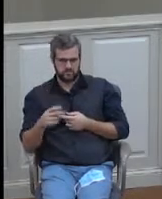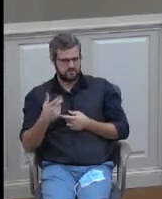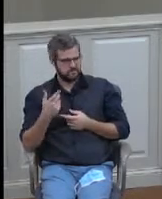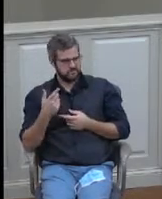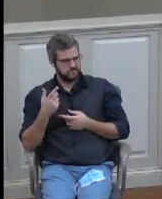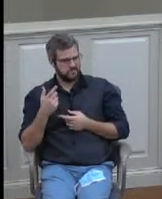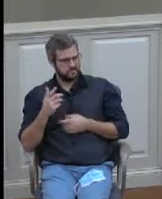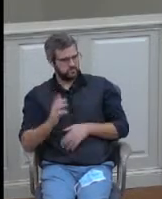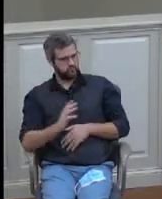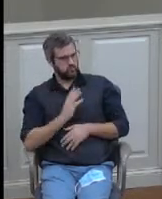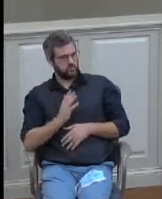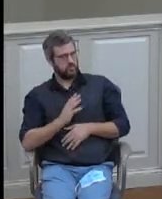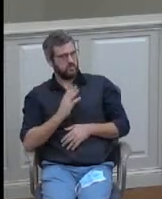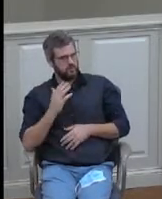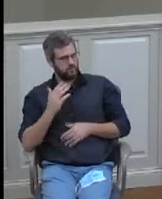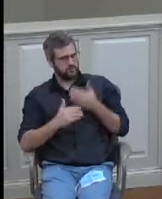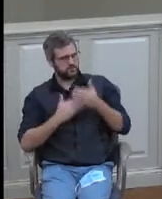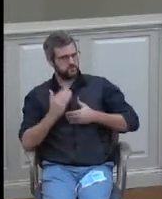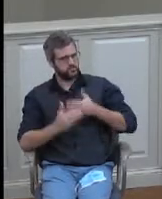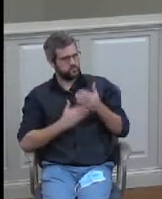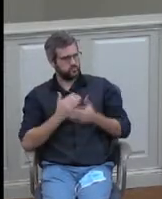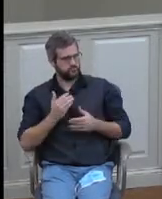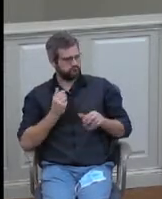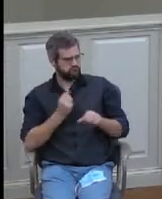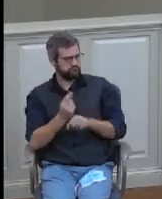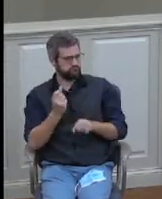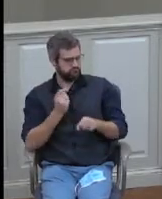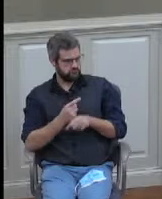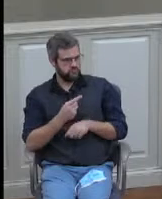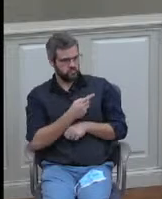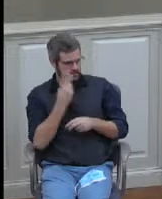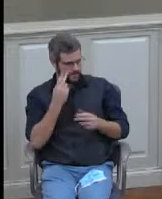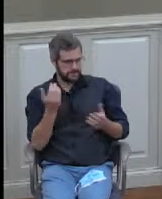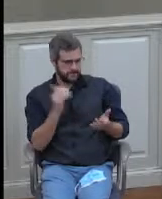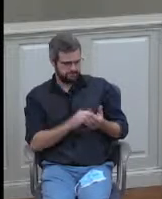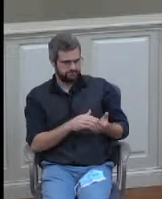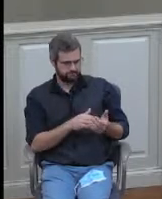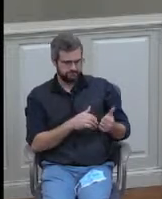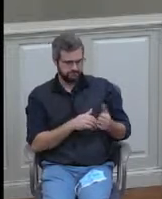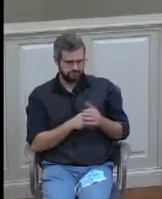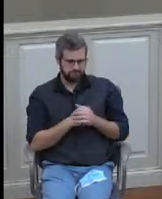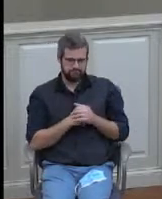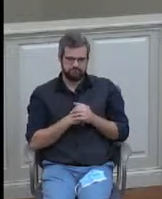of protocol and procedure. So you will see this again. Yes.